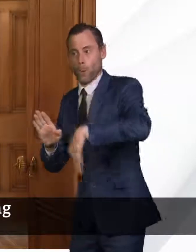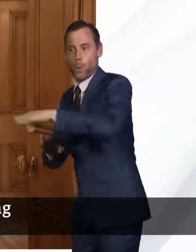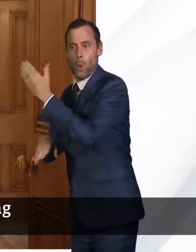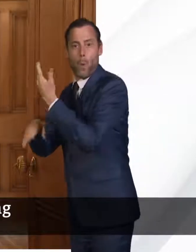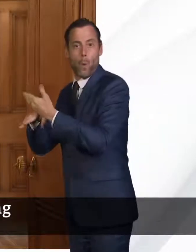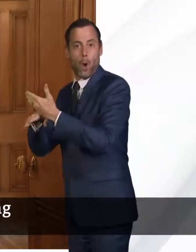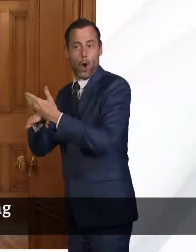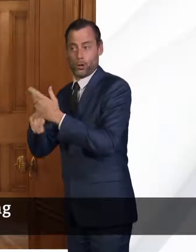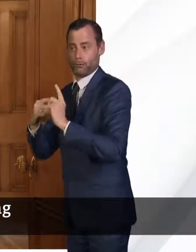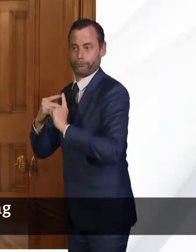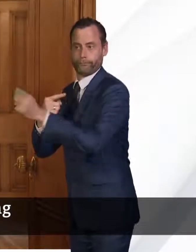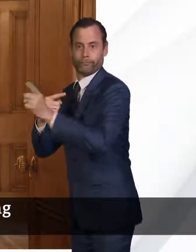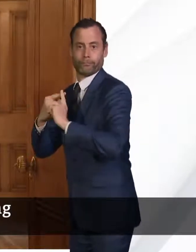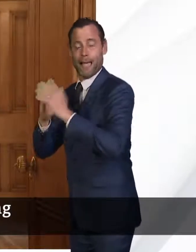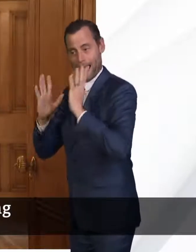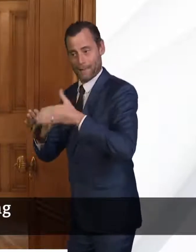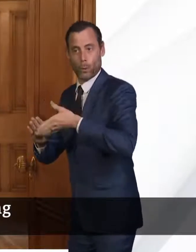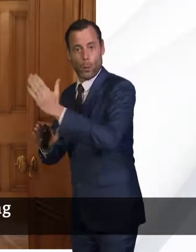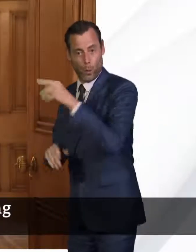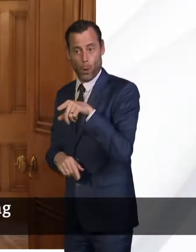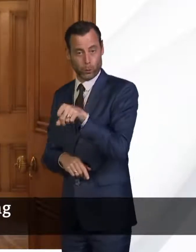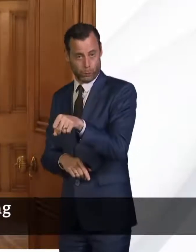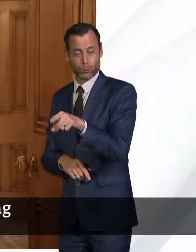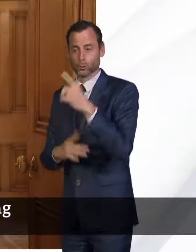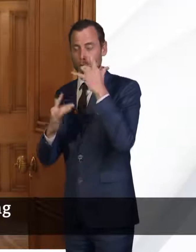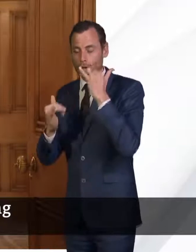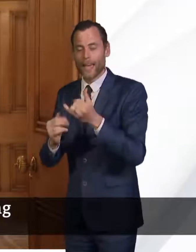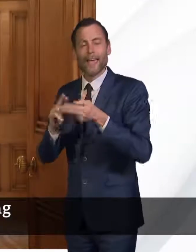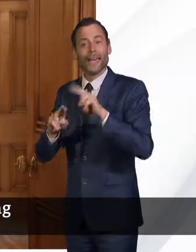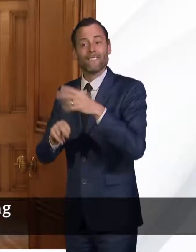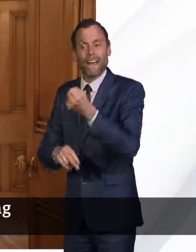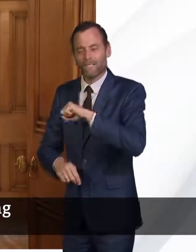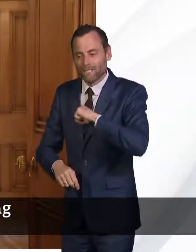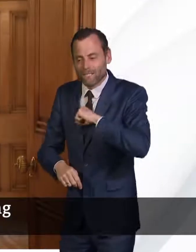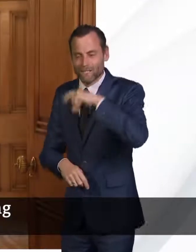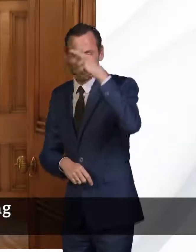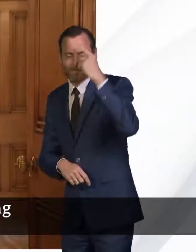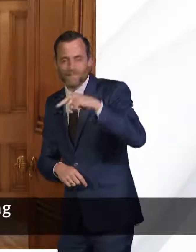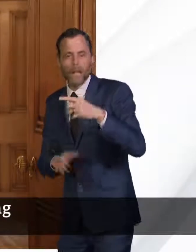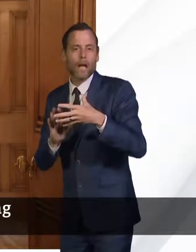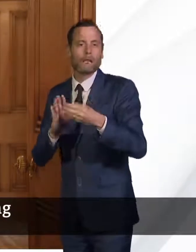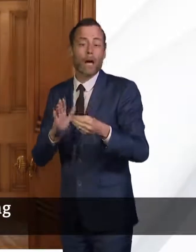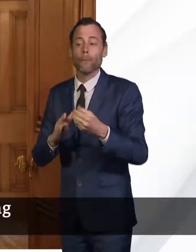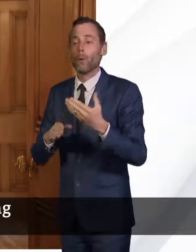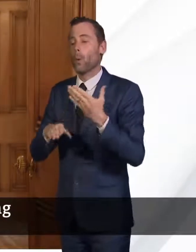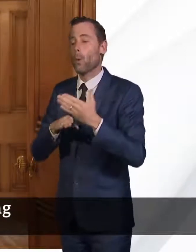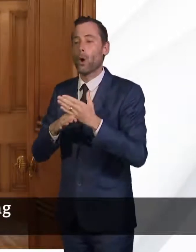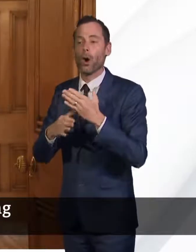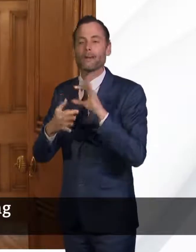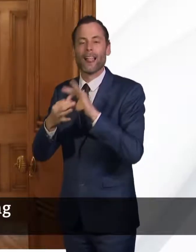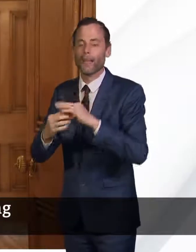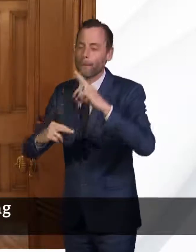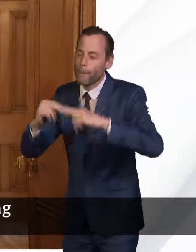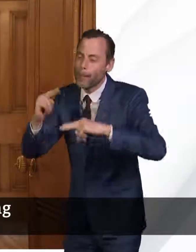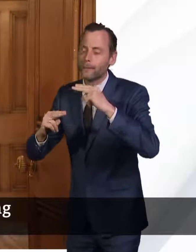their households, again, who have symptoms. So from construction workers to emergency plumbers,